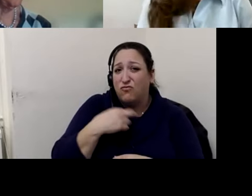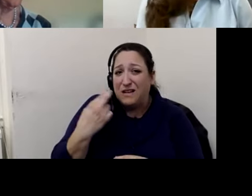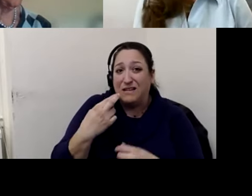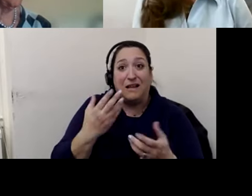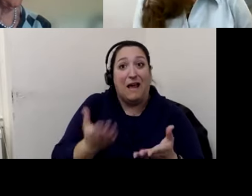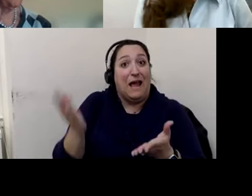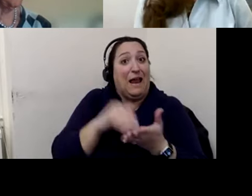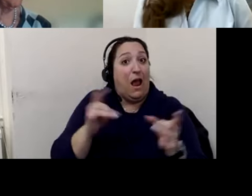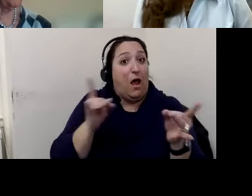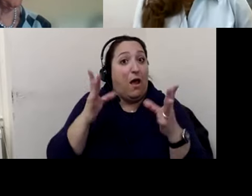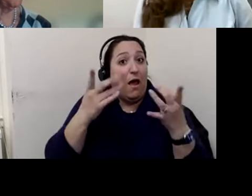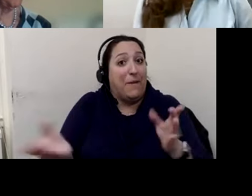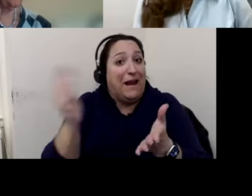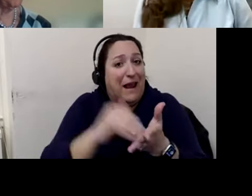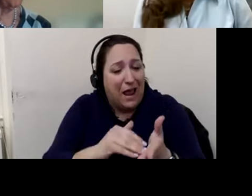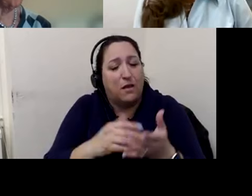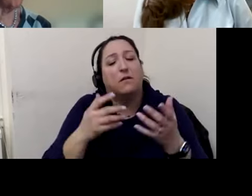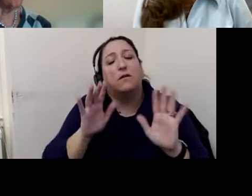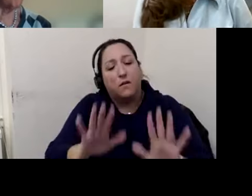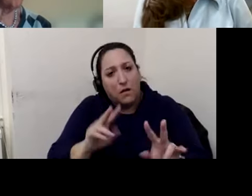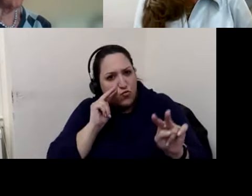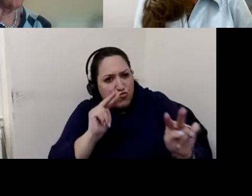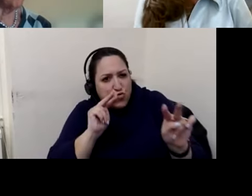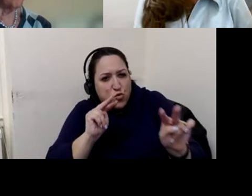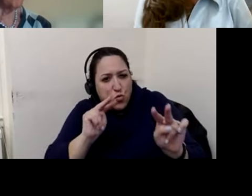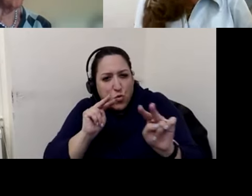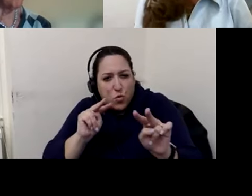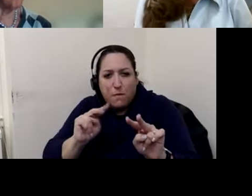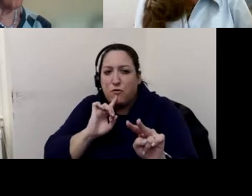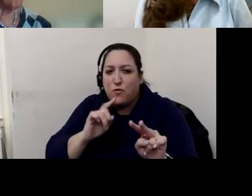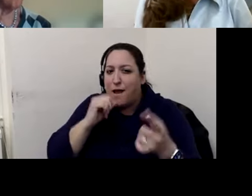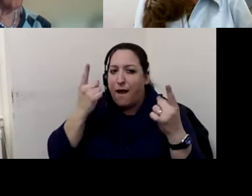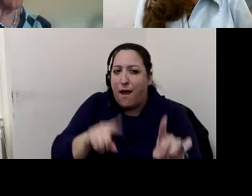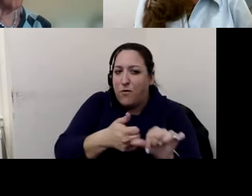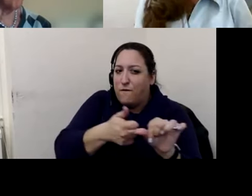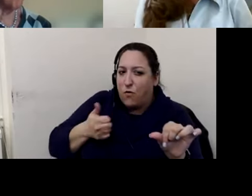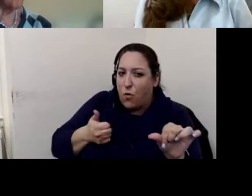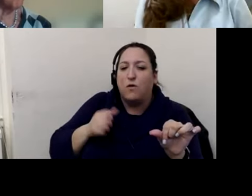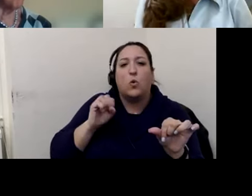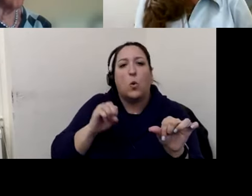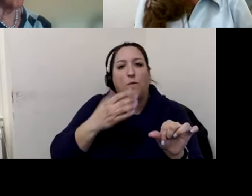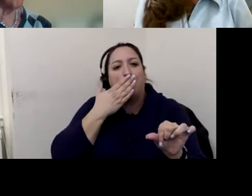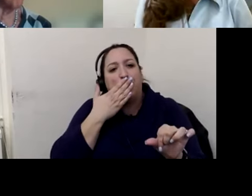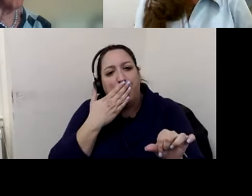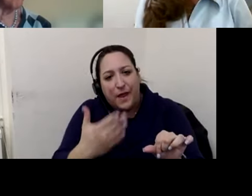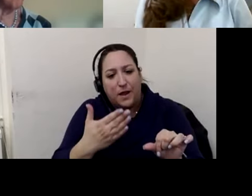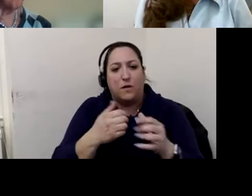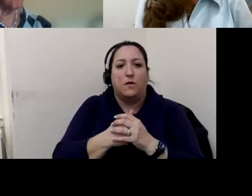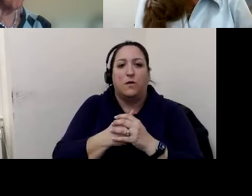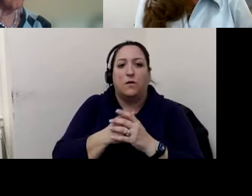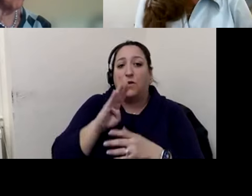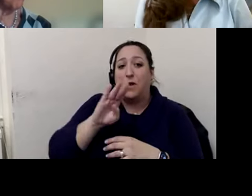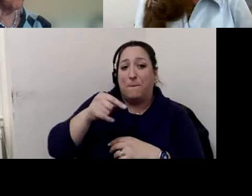happen, and we have to keep as many eyes on as possible. So thanks to